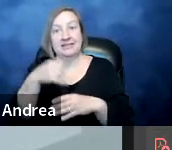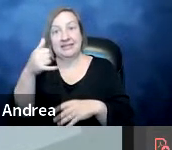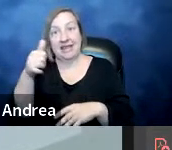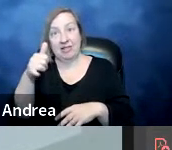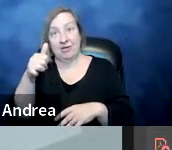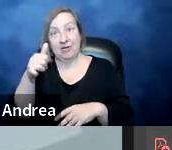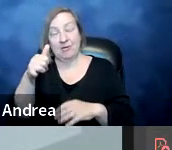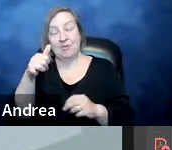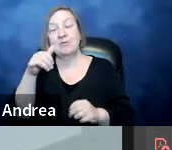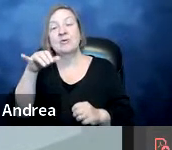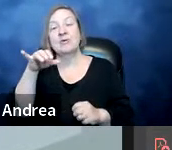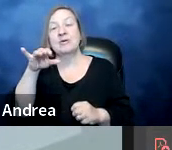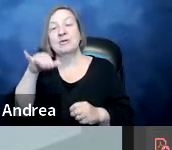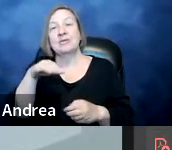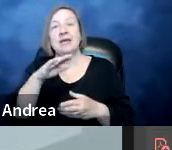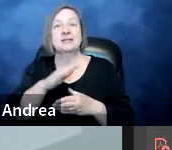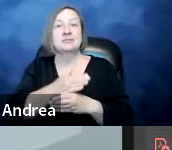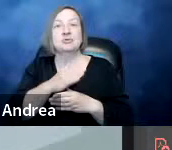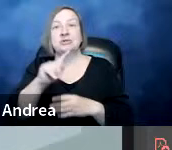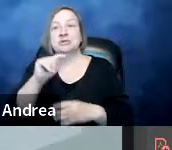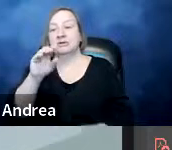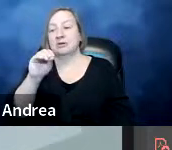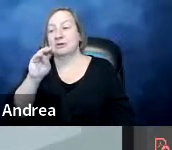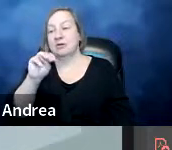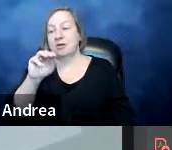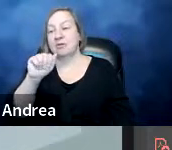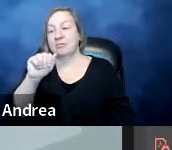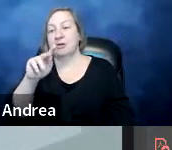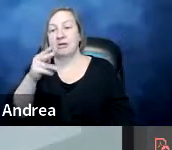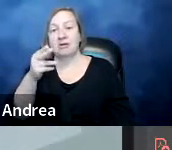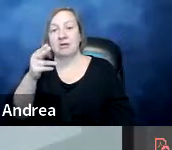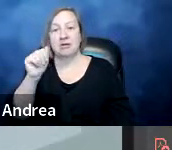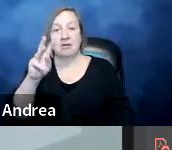between what extension of Tomahawk Island Drive and Hayden Island Drive.